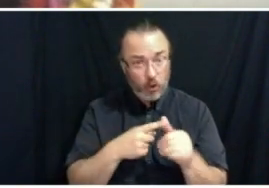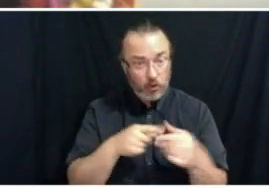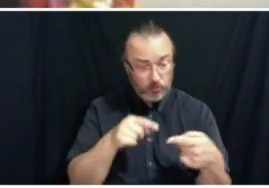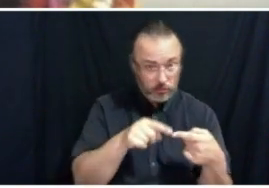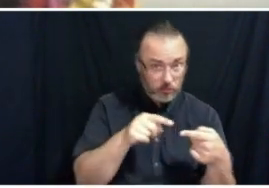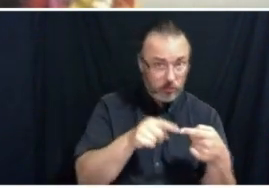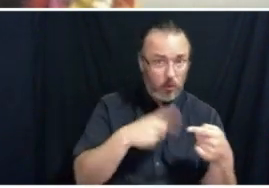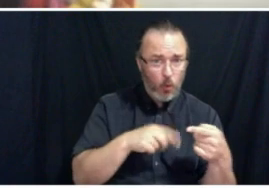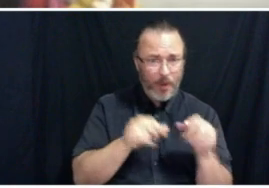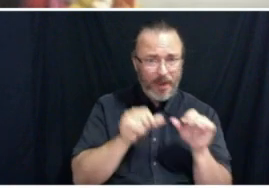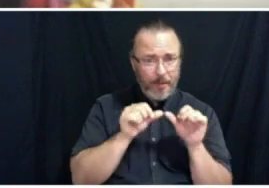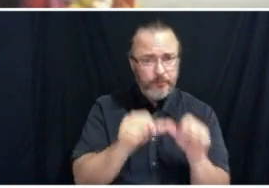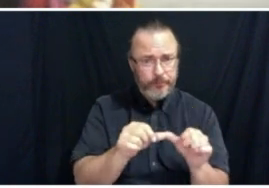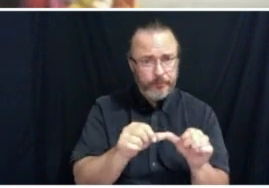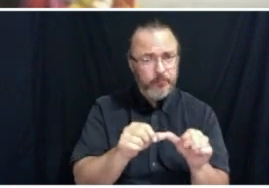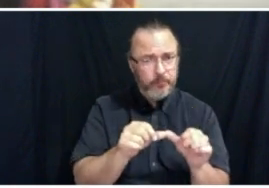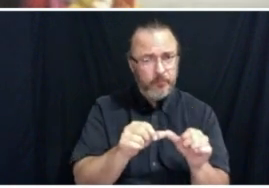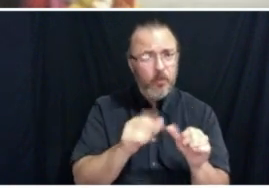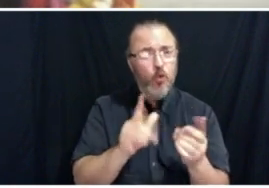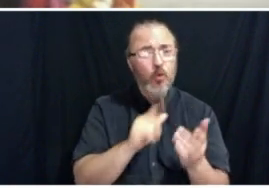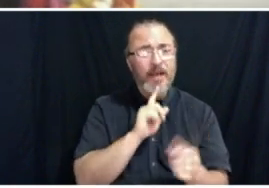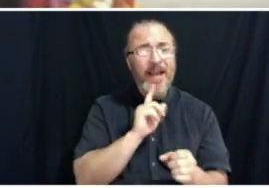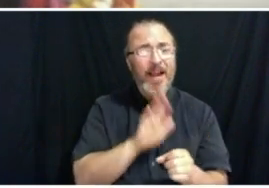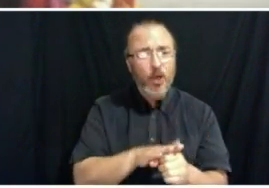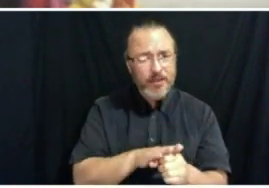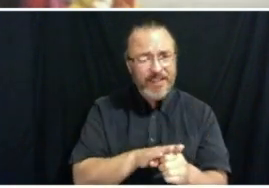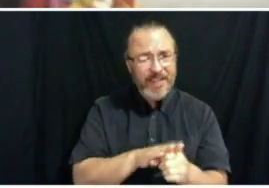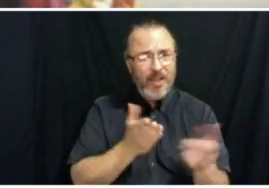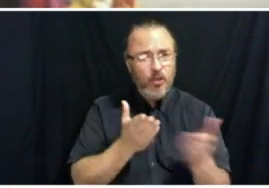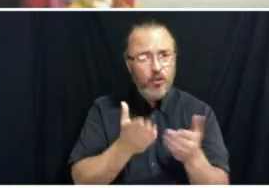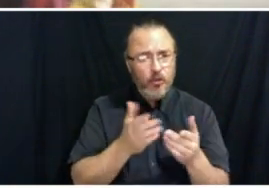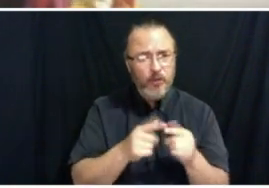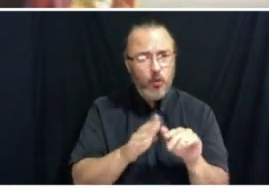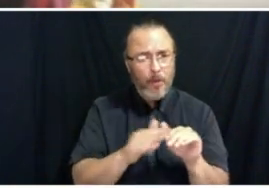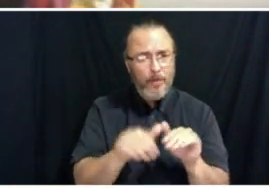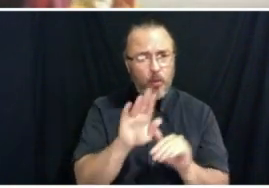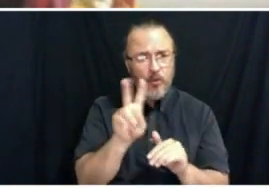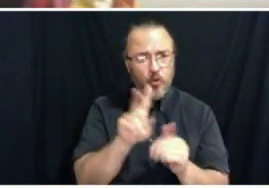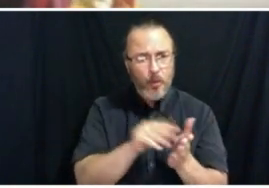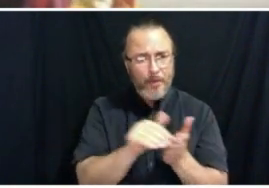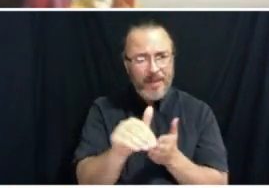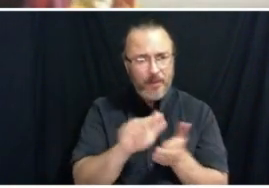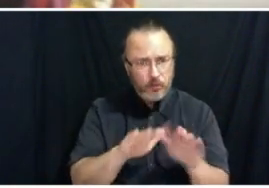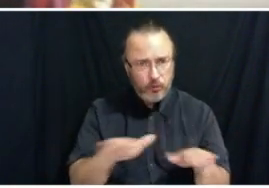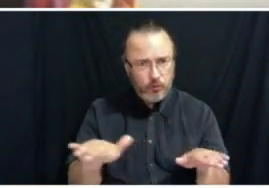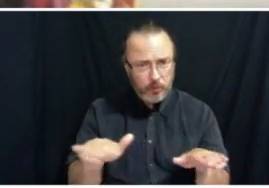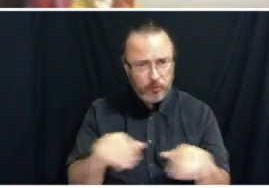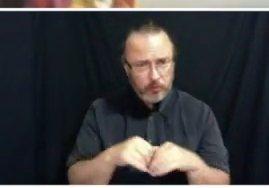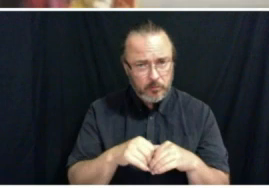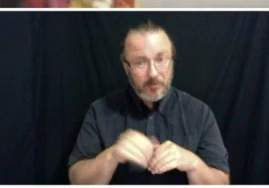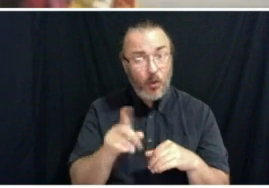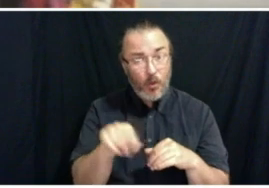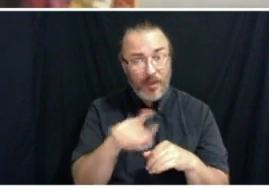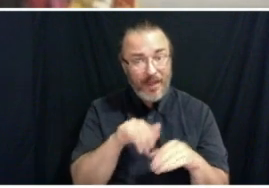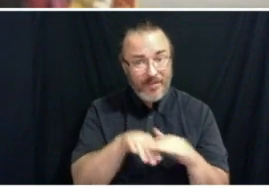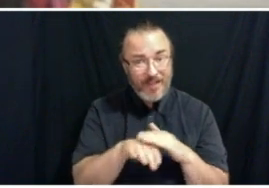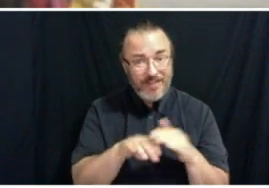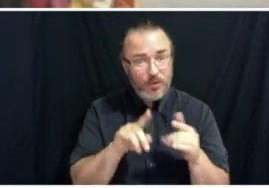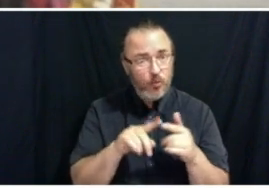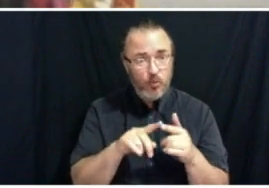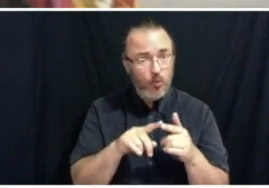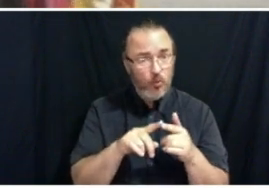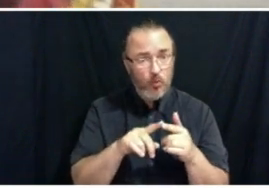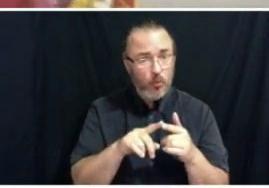to guarantee an integral service to more than 2 million children, so they have access to early childhood